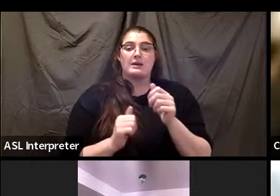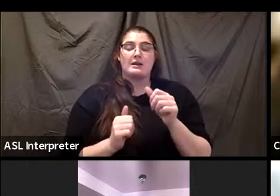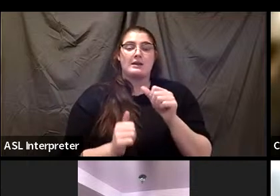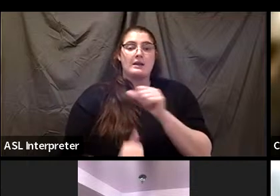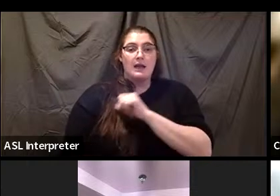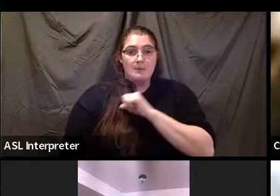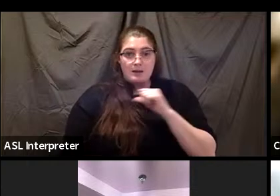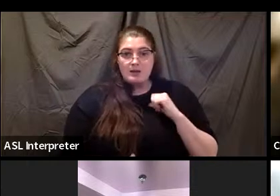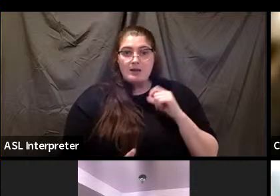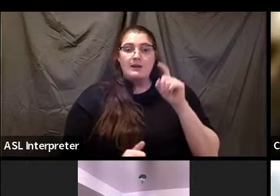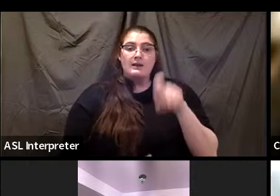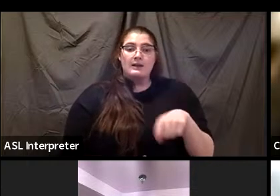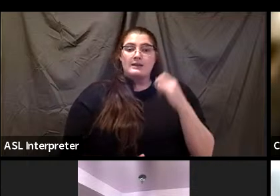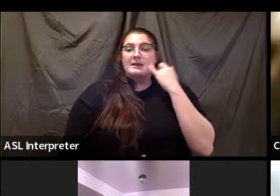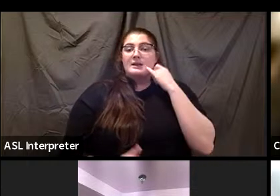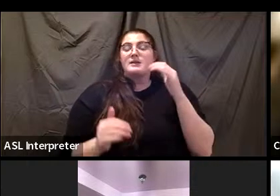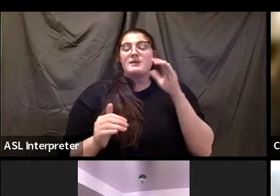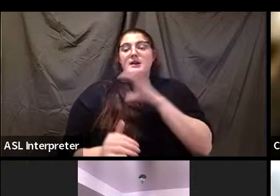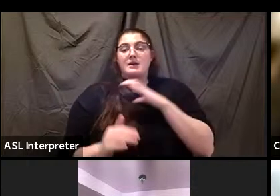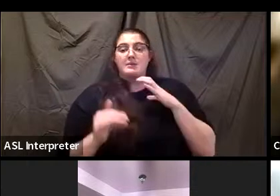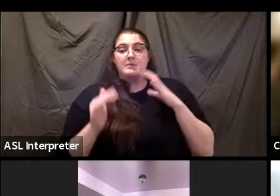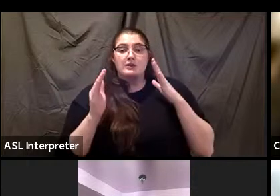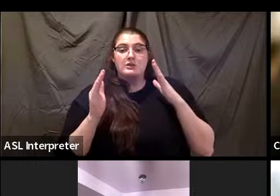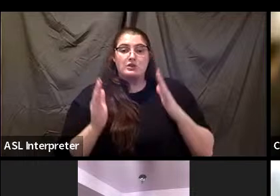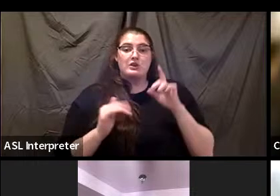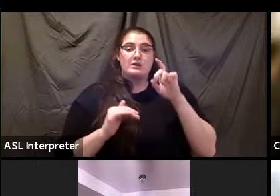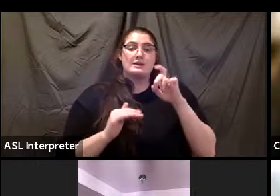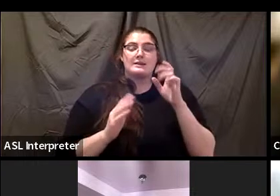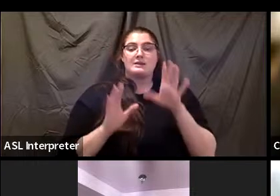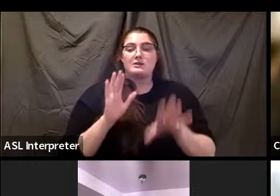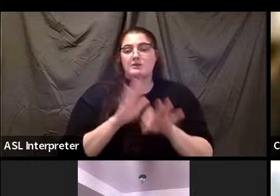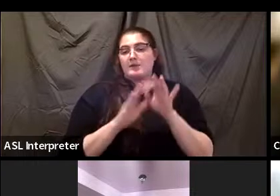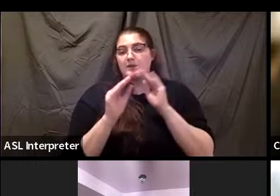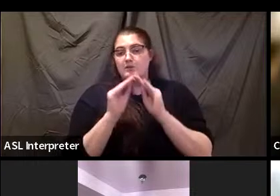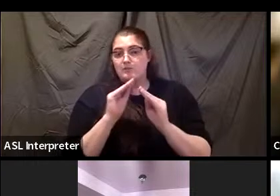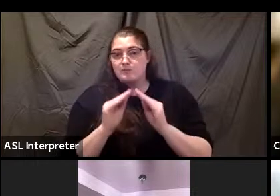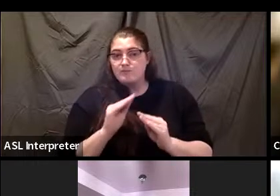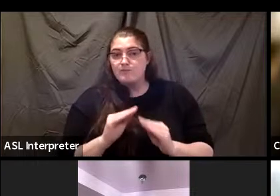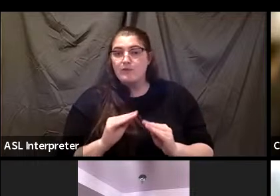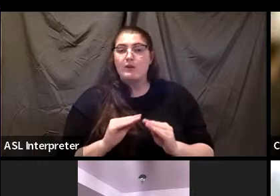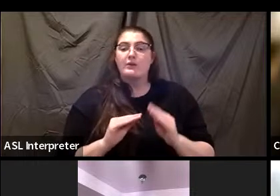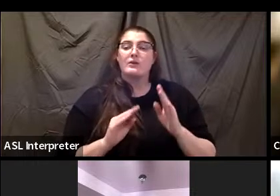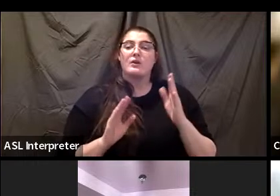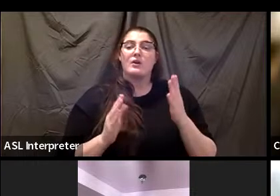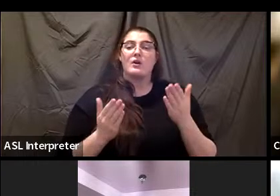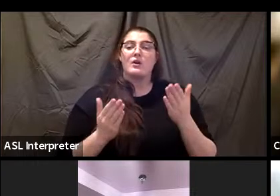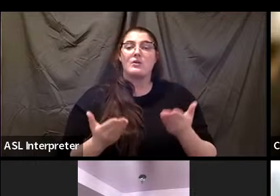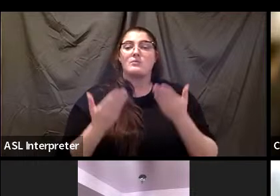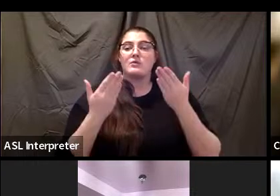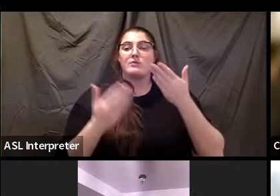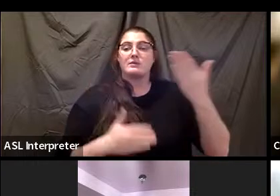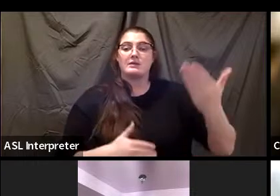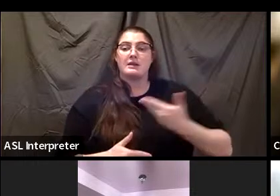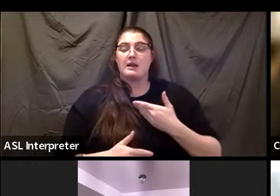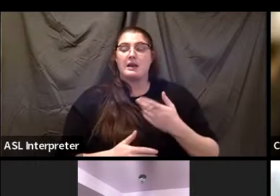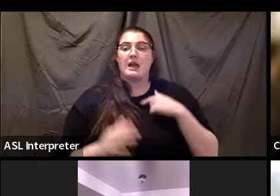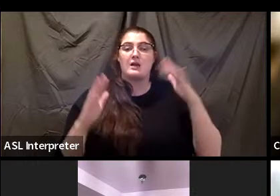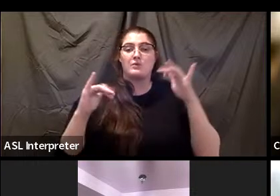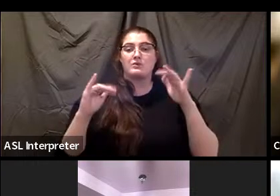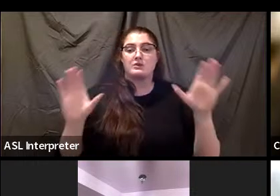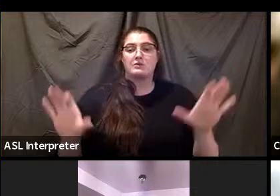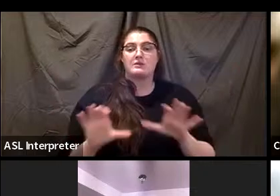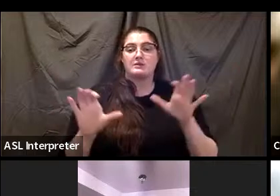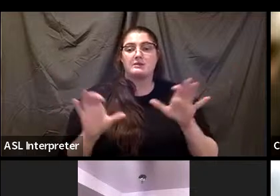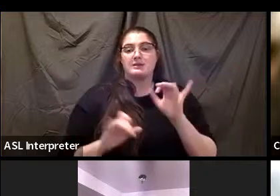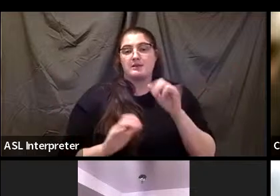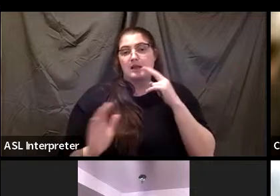needed to find any revisions on this proposal to hire someone, I wish they would have just did their due diligence and looked